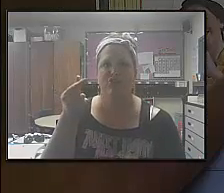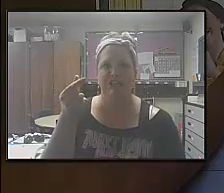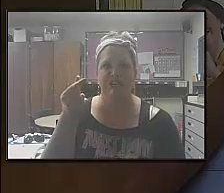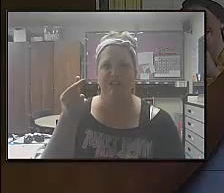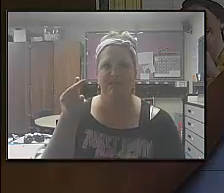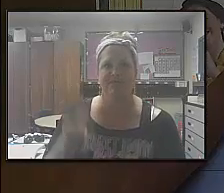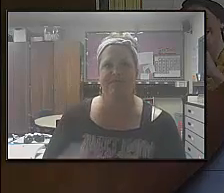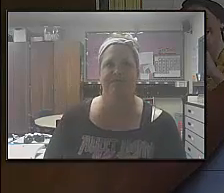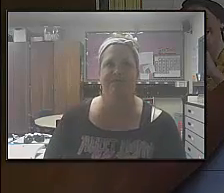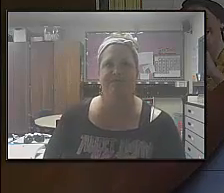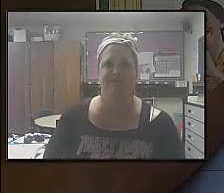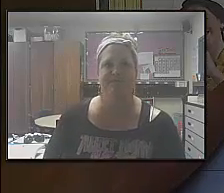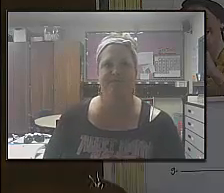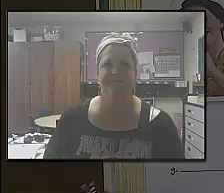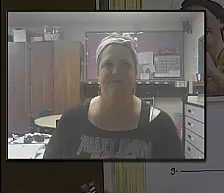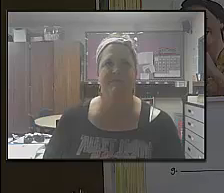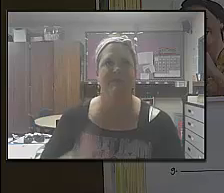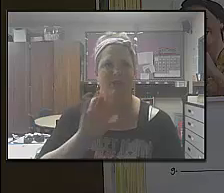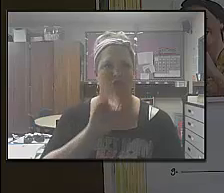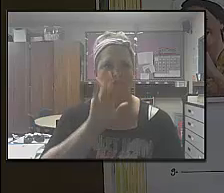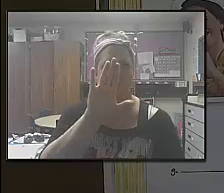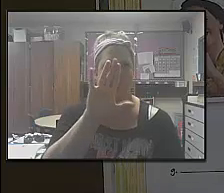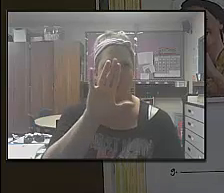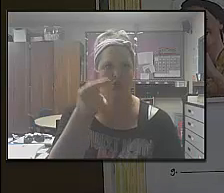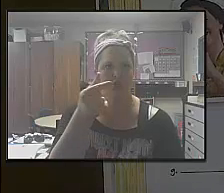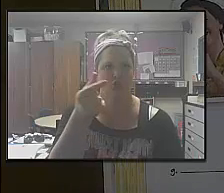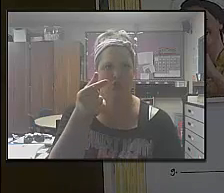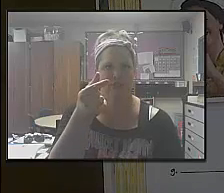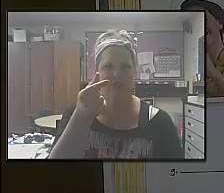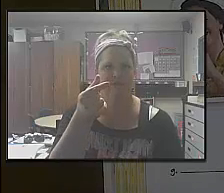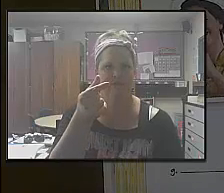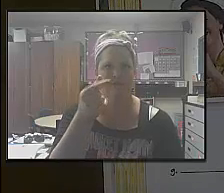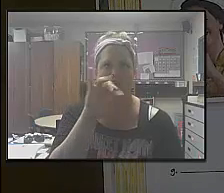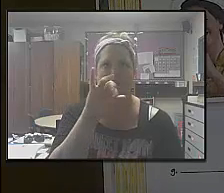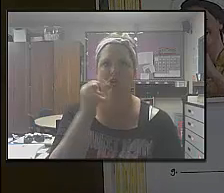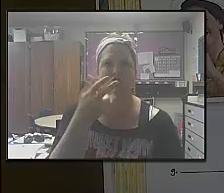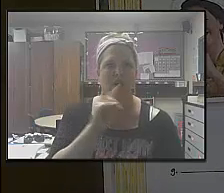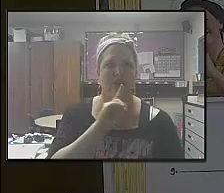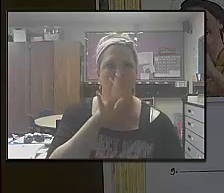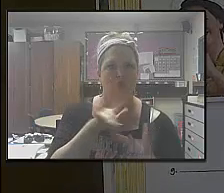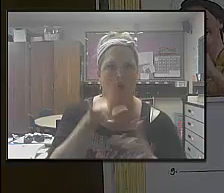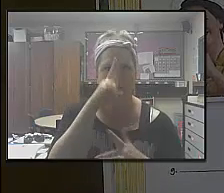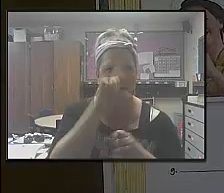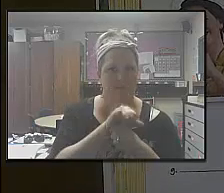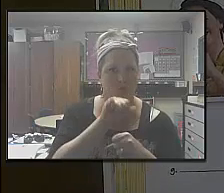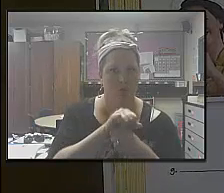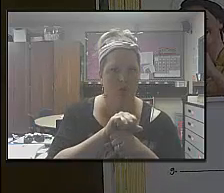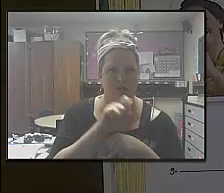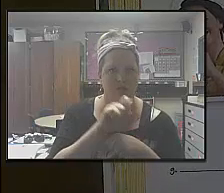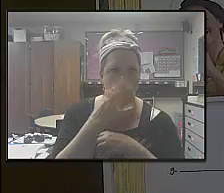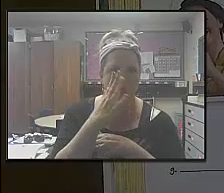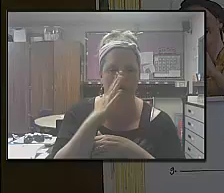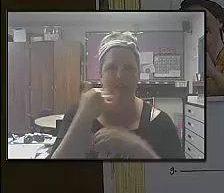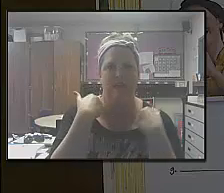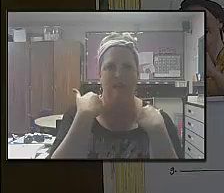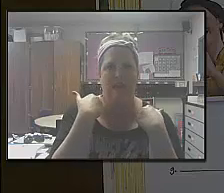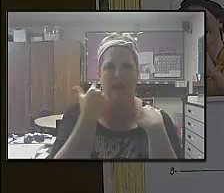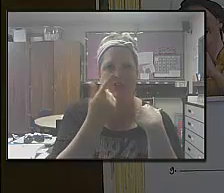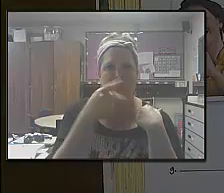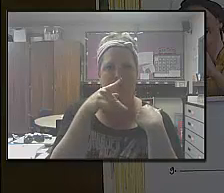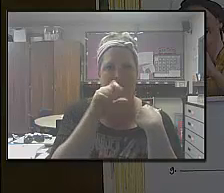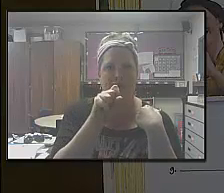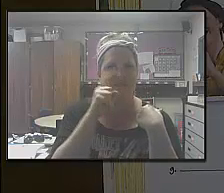Set the G. This is your G. Jonathan is traveling for work. This morning,